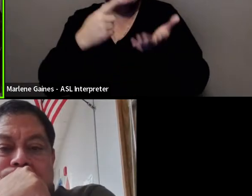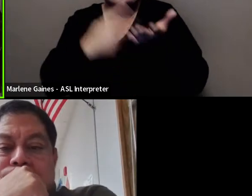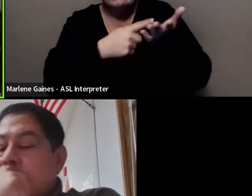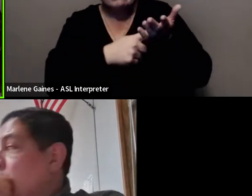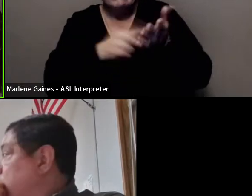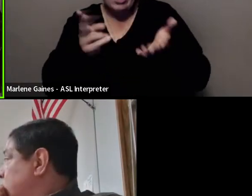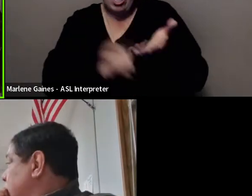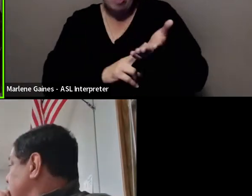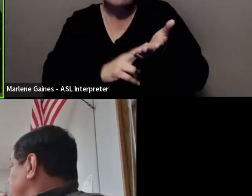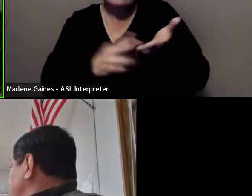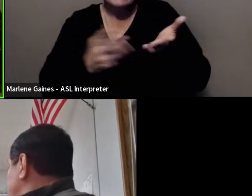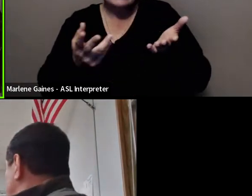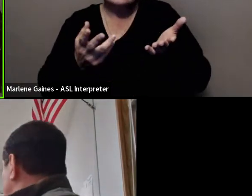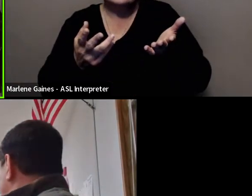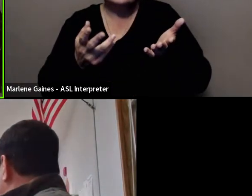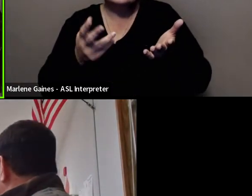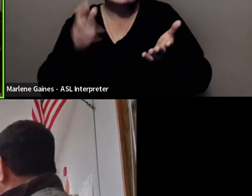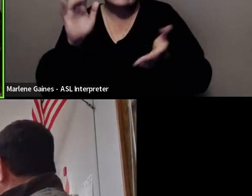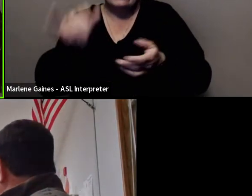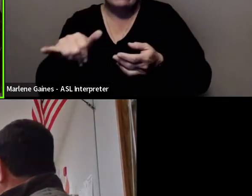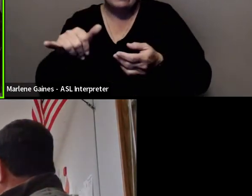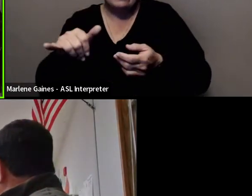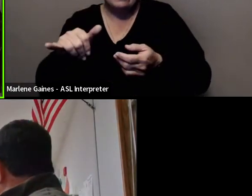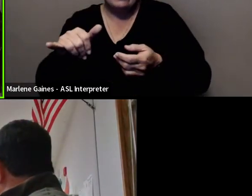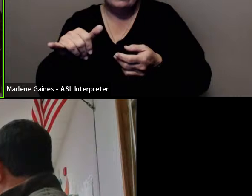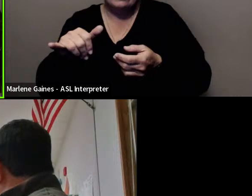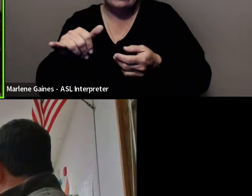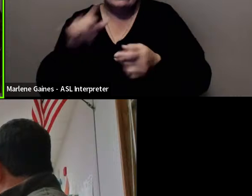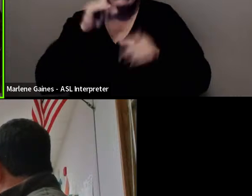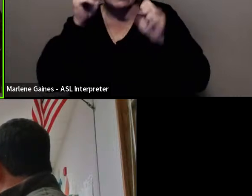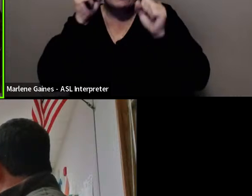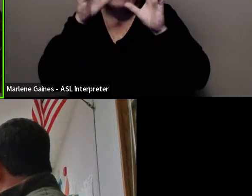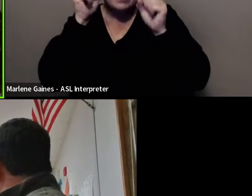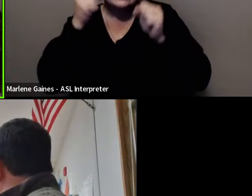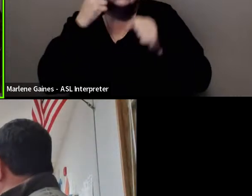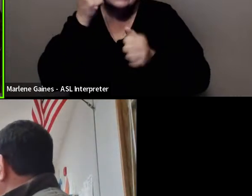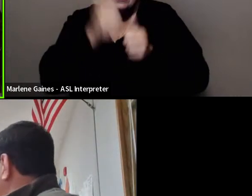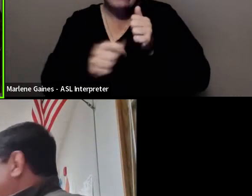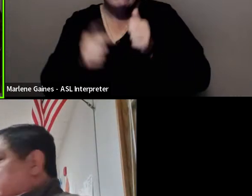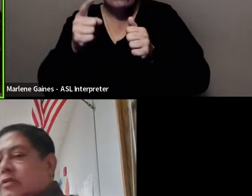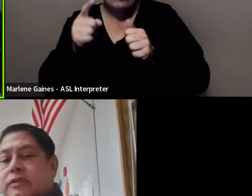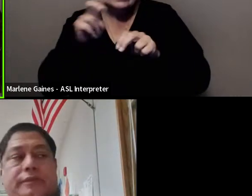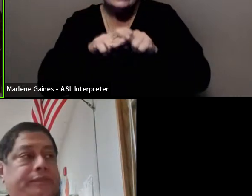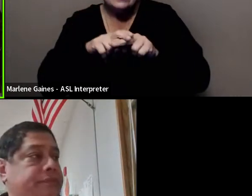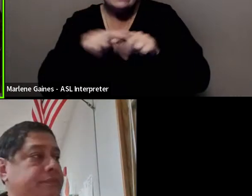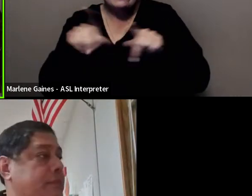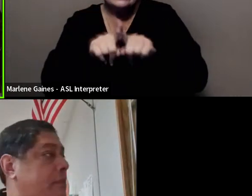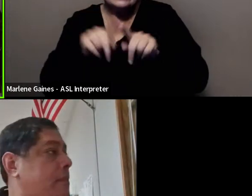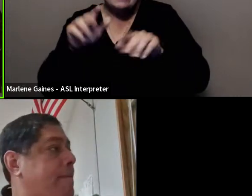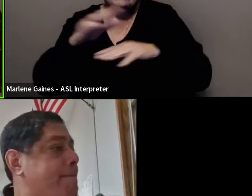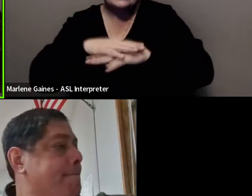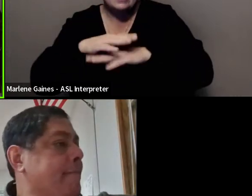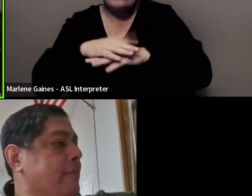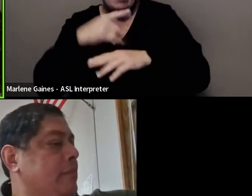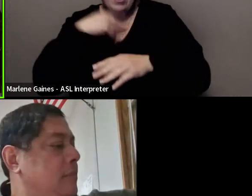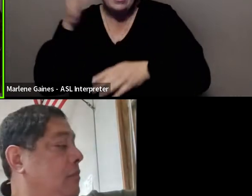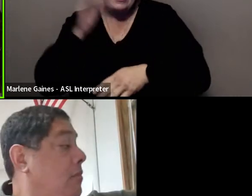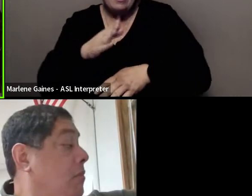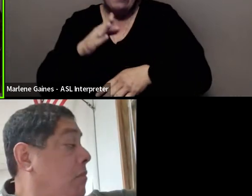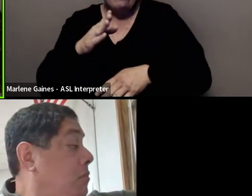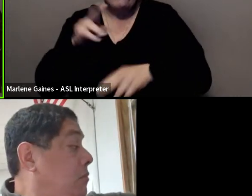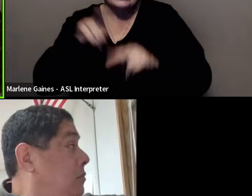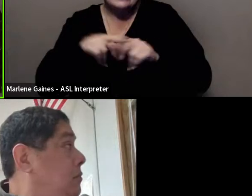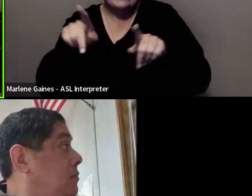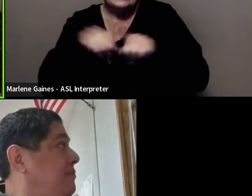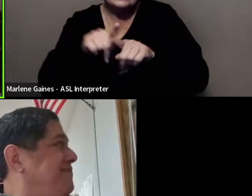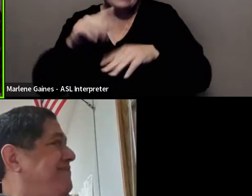discussing contracts, which was just amazing just to see everyone sitting at the same table, because I've never sat at the same